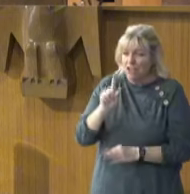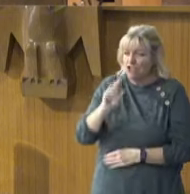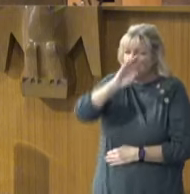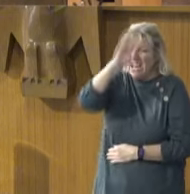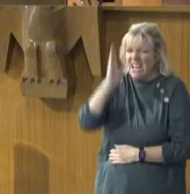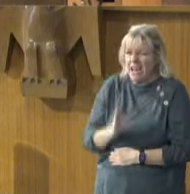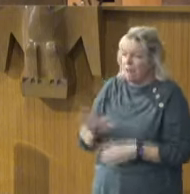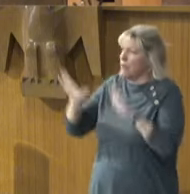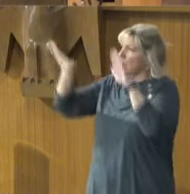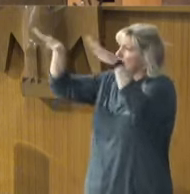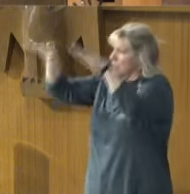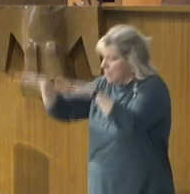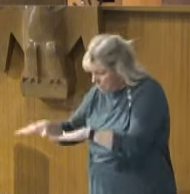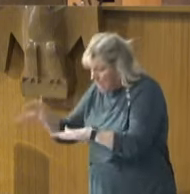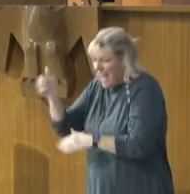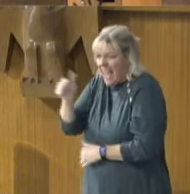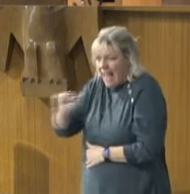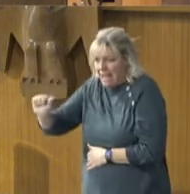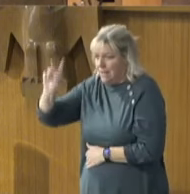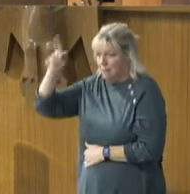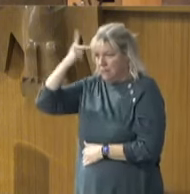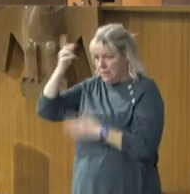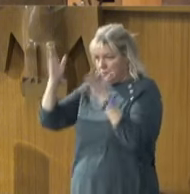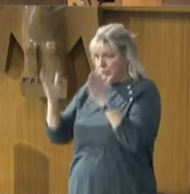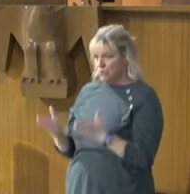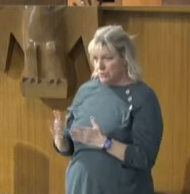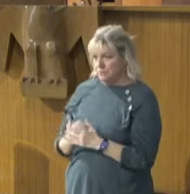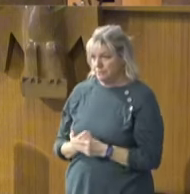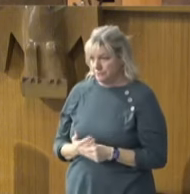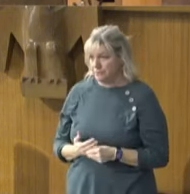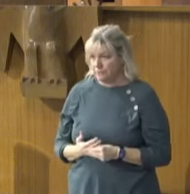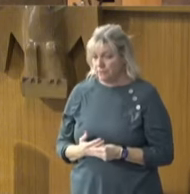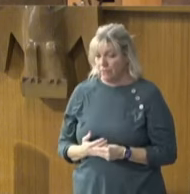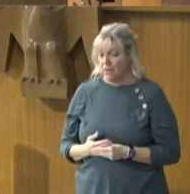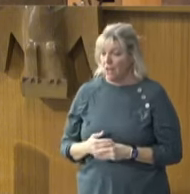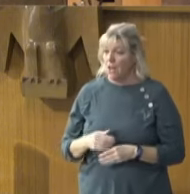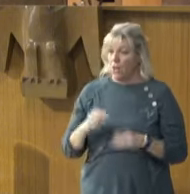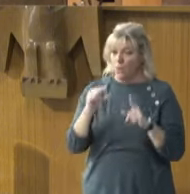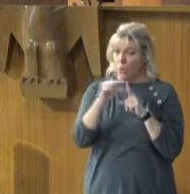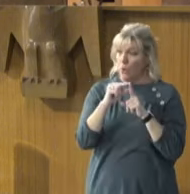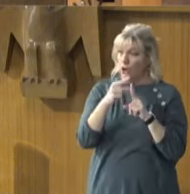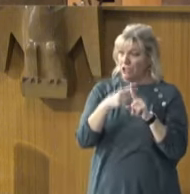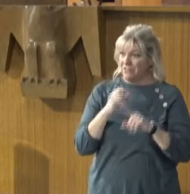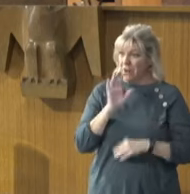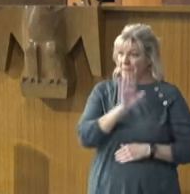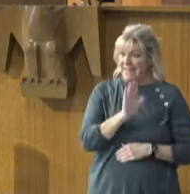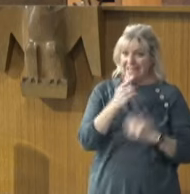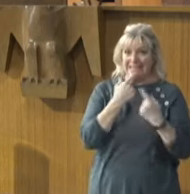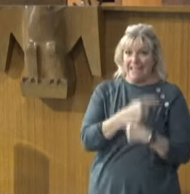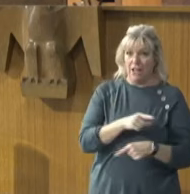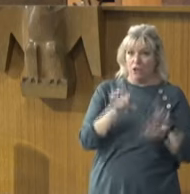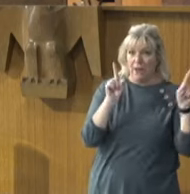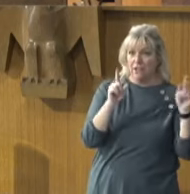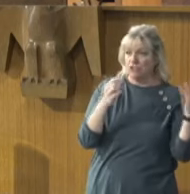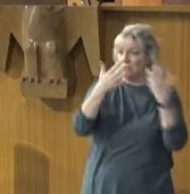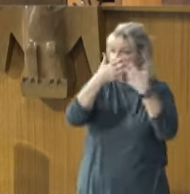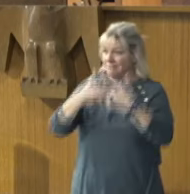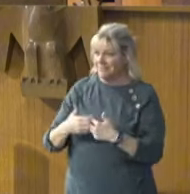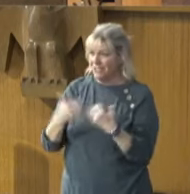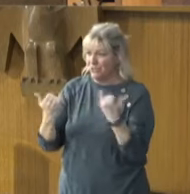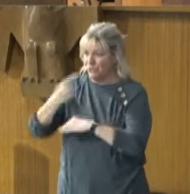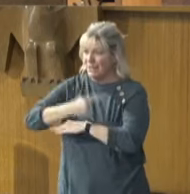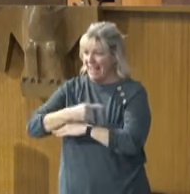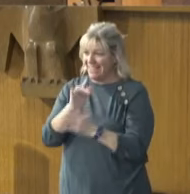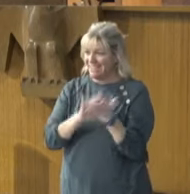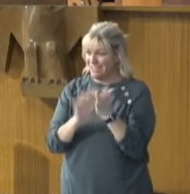to any political figure. The words of the Barman Declaration echo the words of our scripture reading today, written